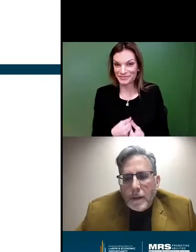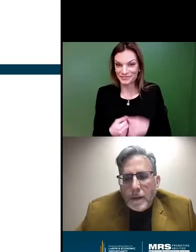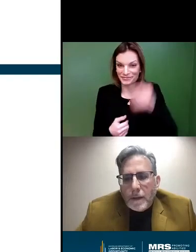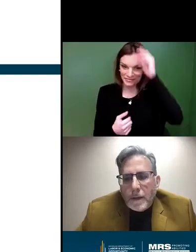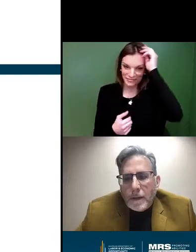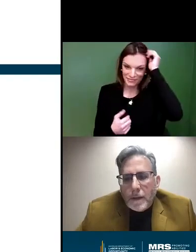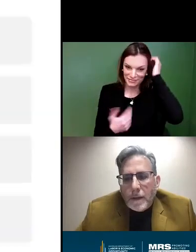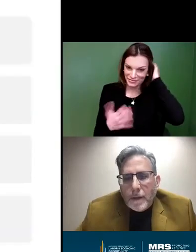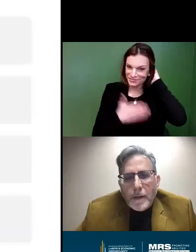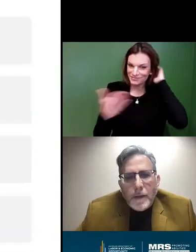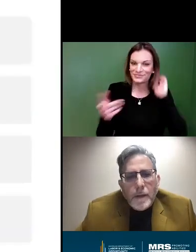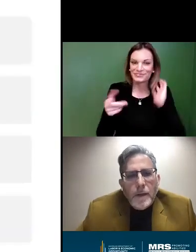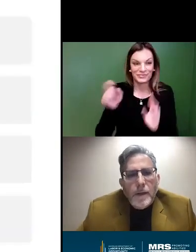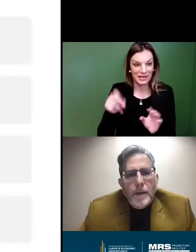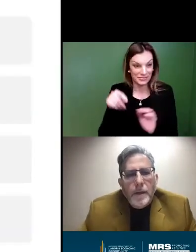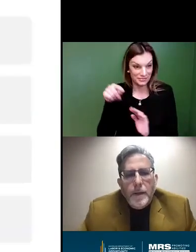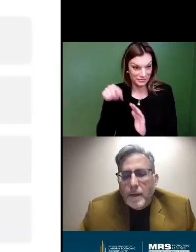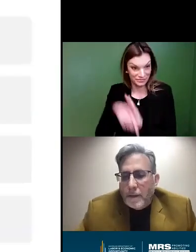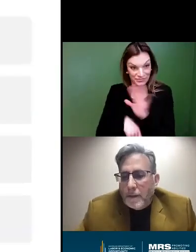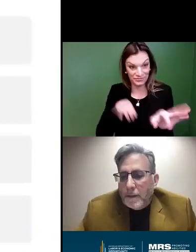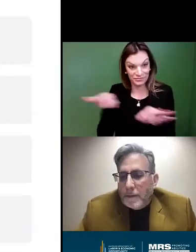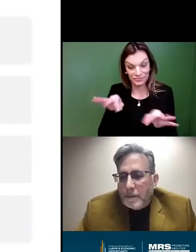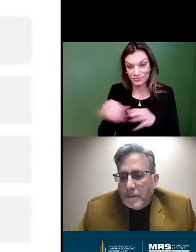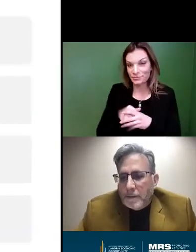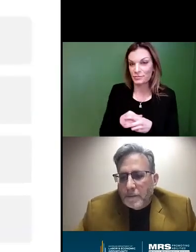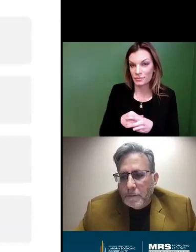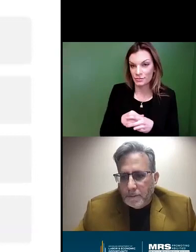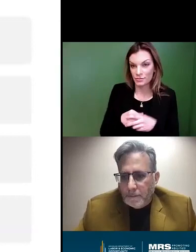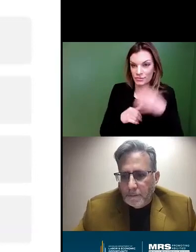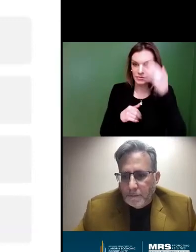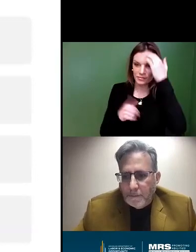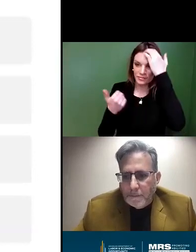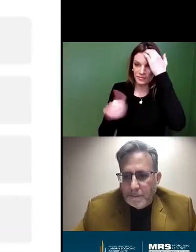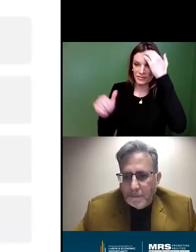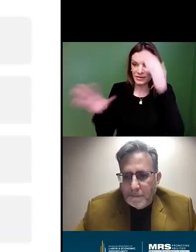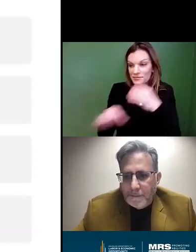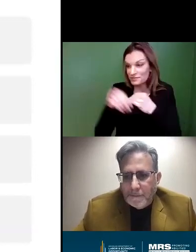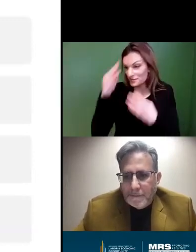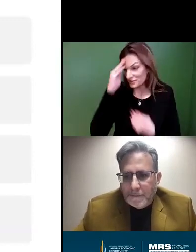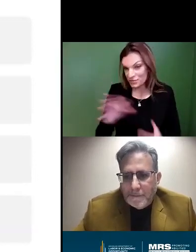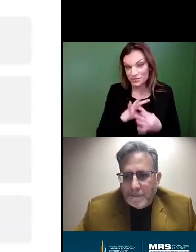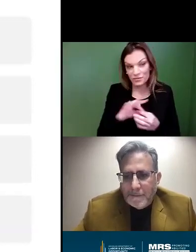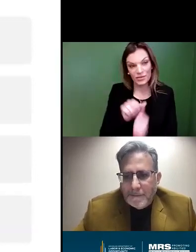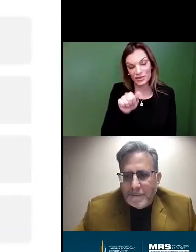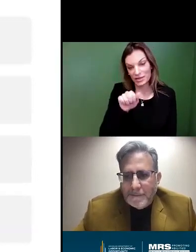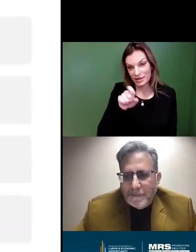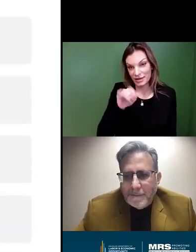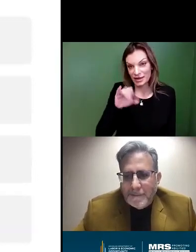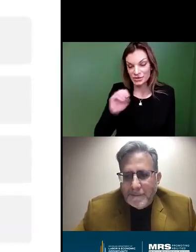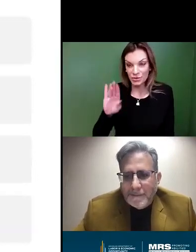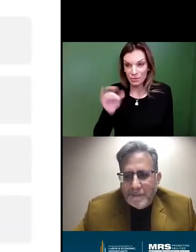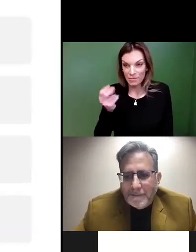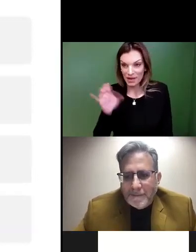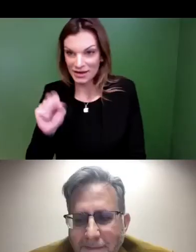send it over to Lisa, and she can kind of wrap us up as far as additional information about AxioBionics.